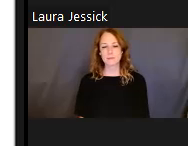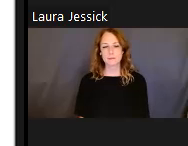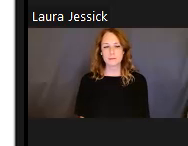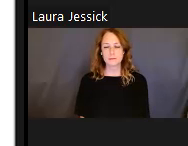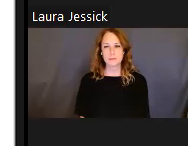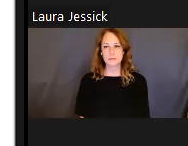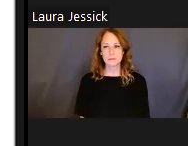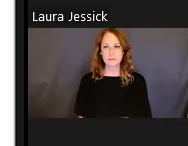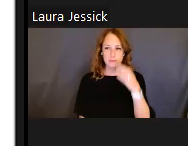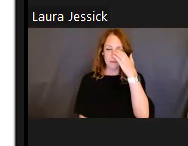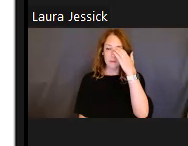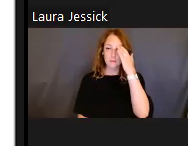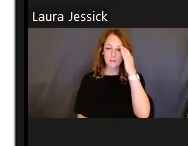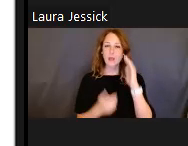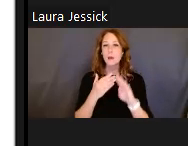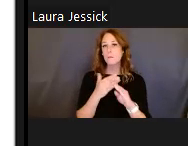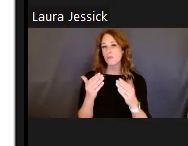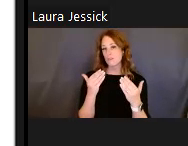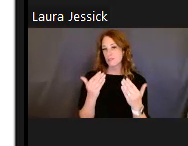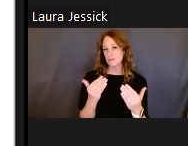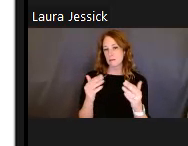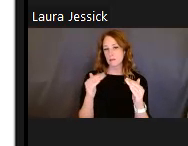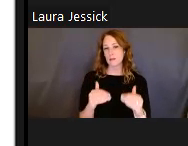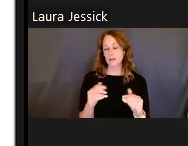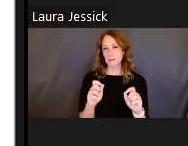And Leah, before I go to the next slide, I do want to